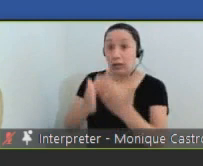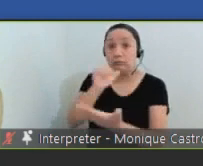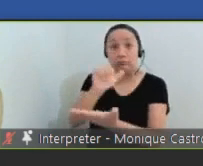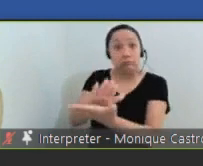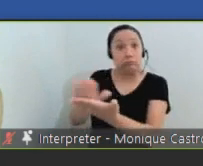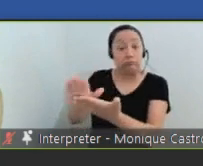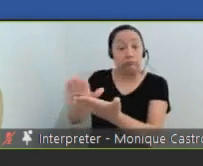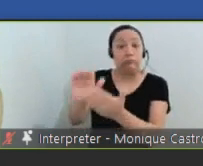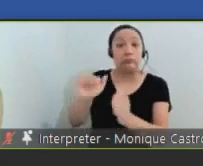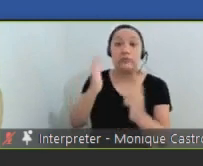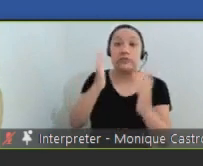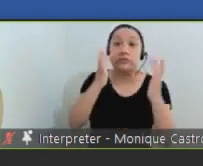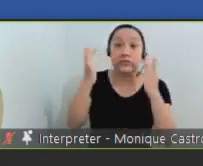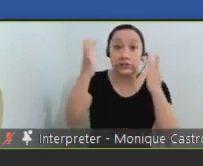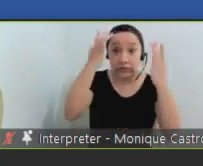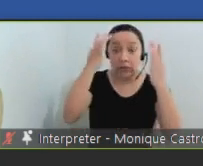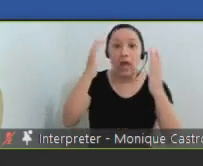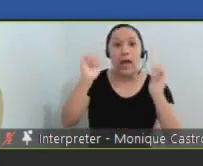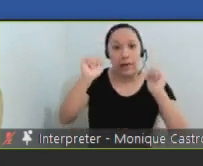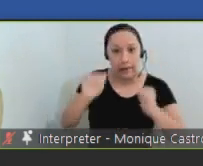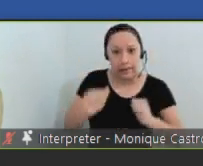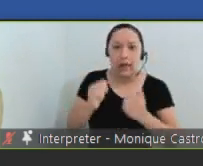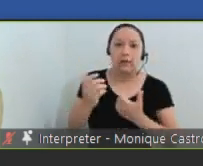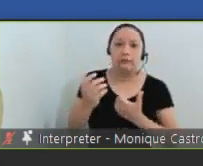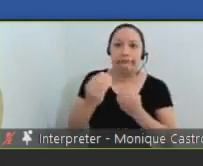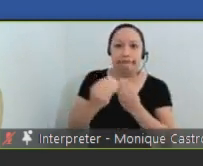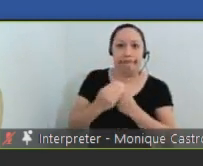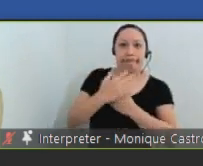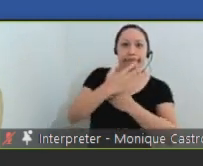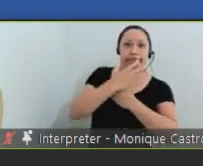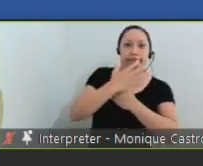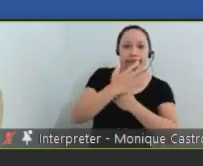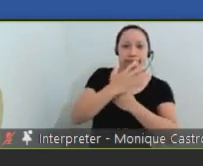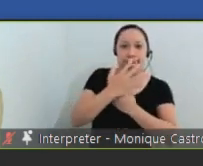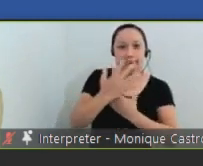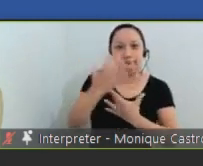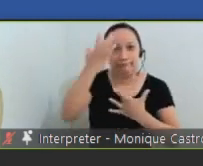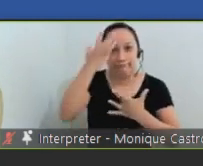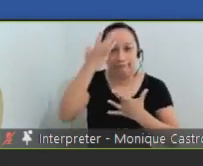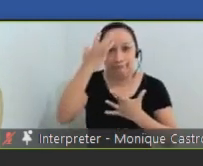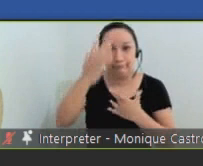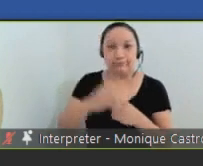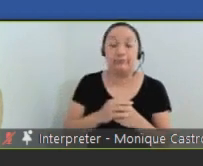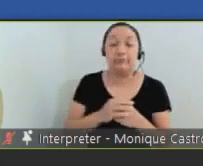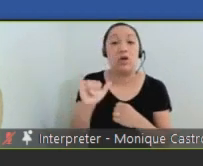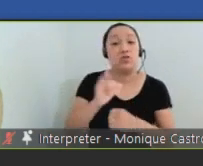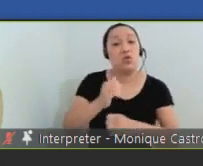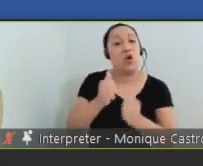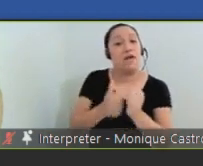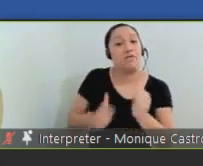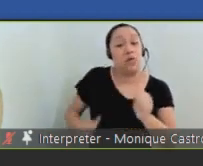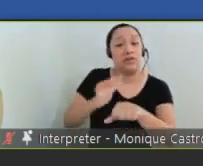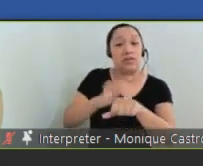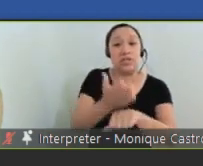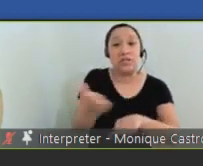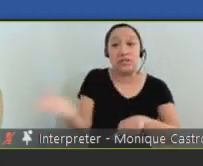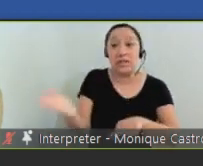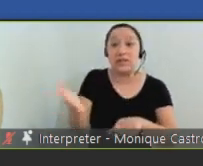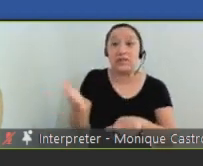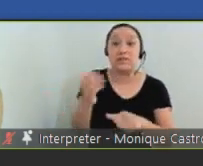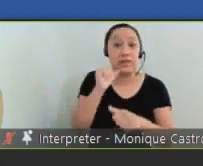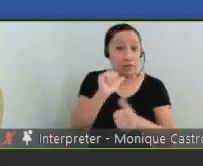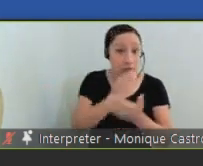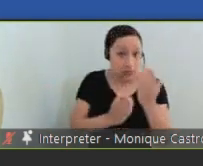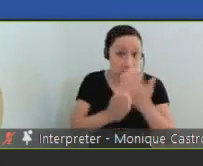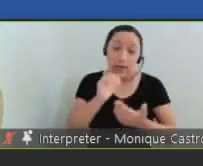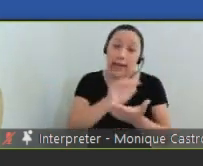are ill, potentially contaminate surfaces that other people will go on to touch then and then become ill themselves. Next slide,